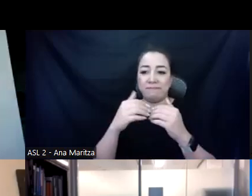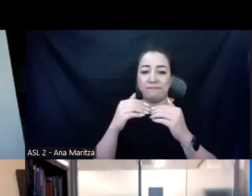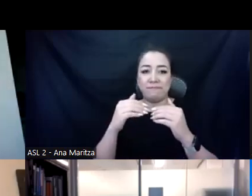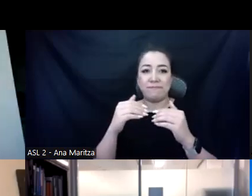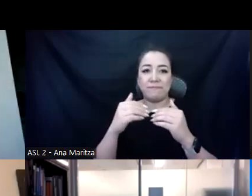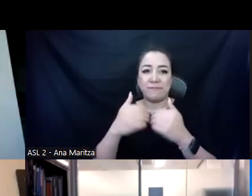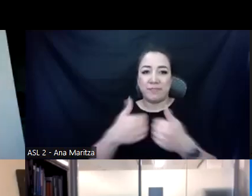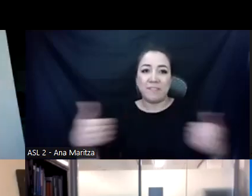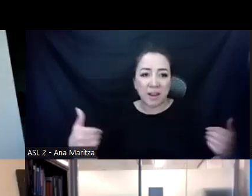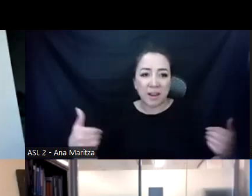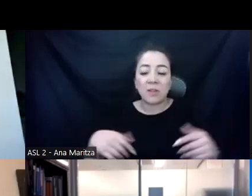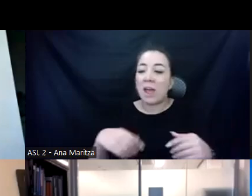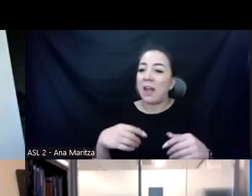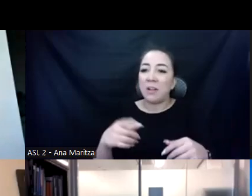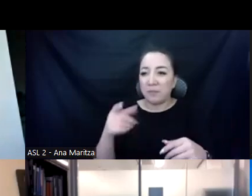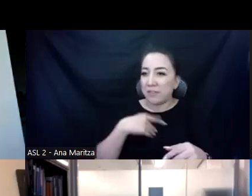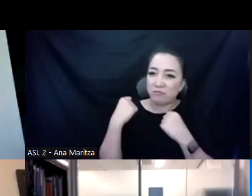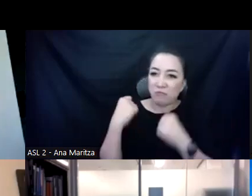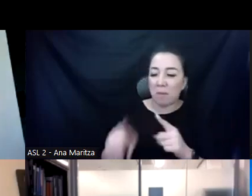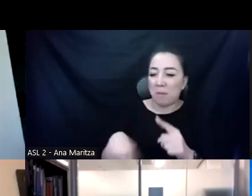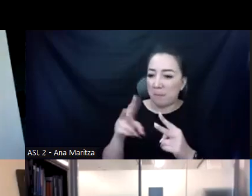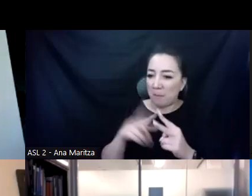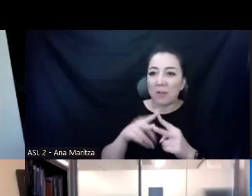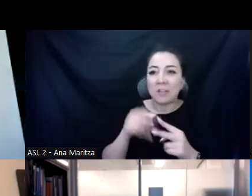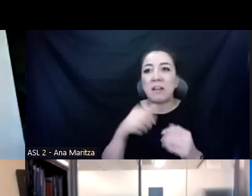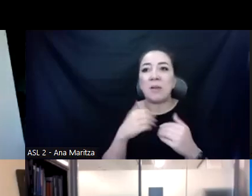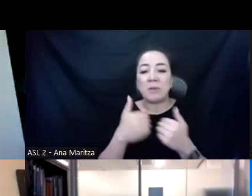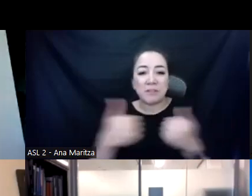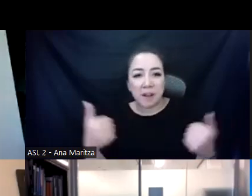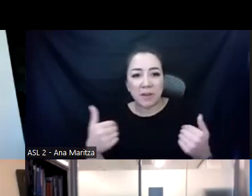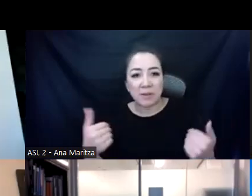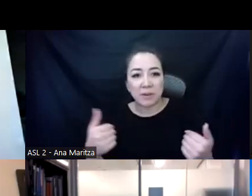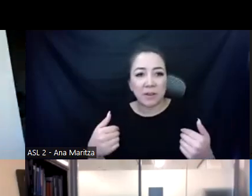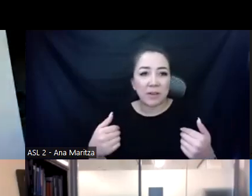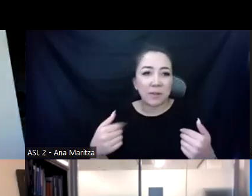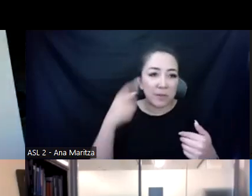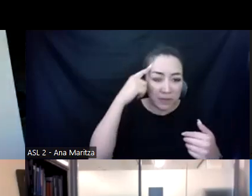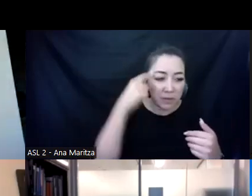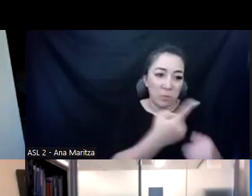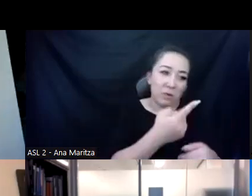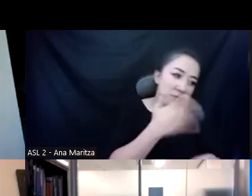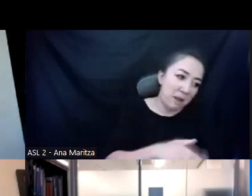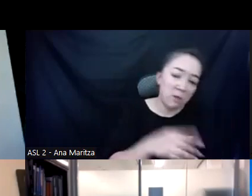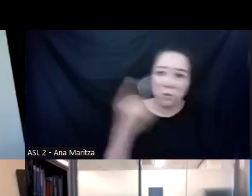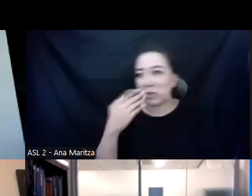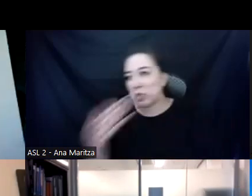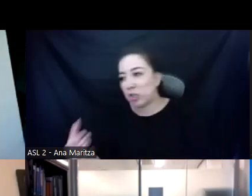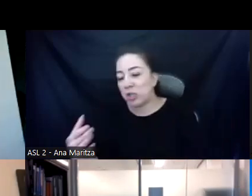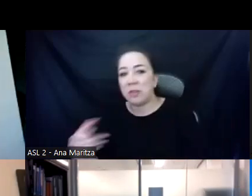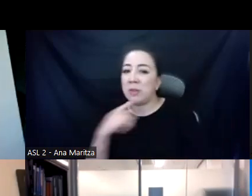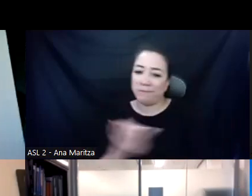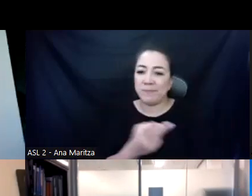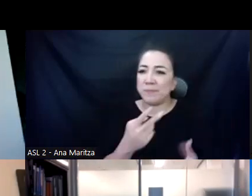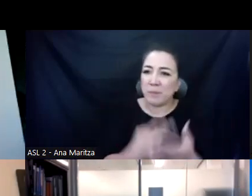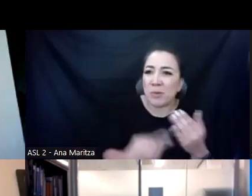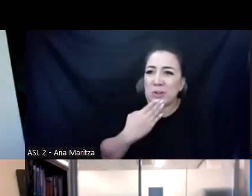feel strongly about both of them, right? It's not like we're divided and think one is a bad and one is good. They're both really good. That